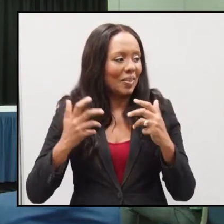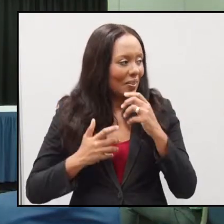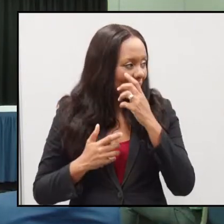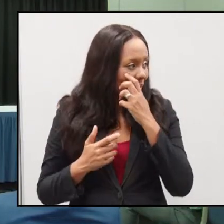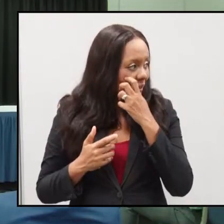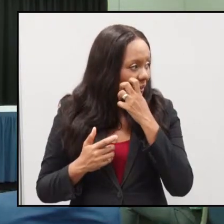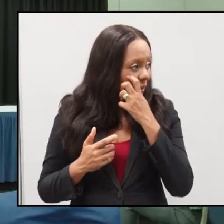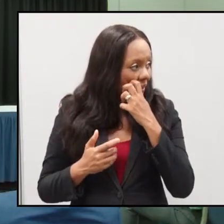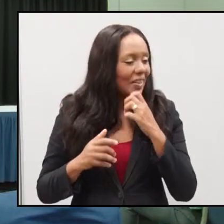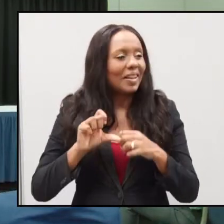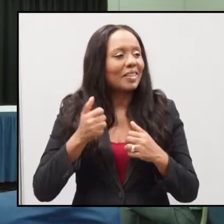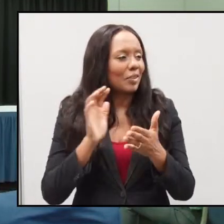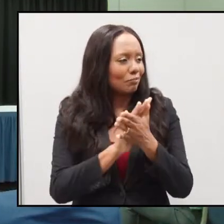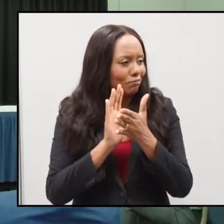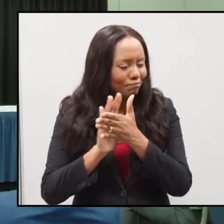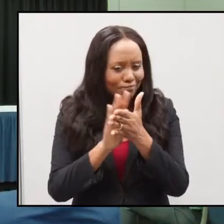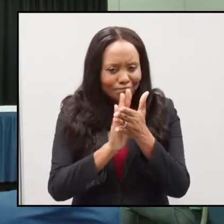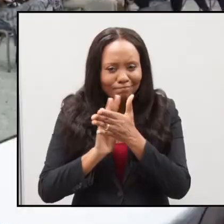think that deserves another round of applause.